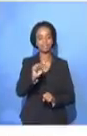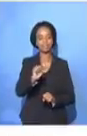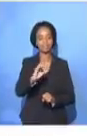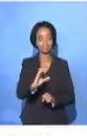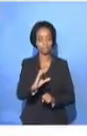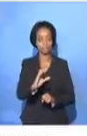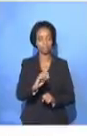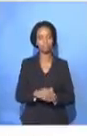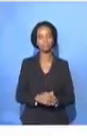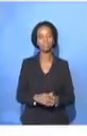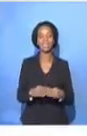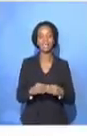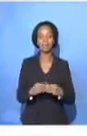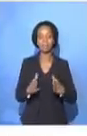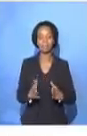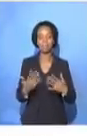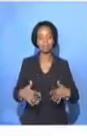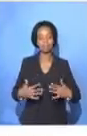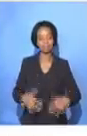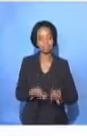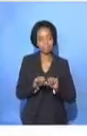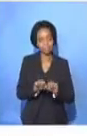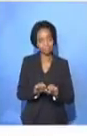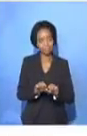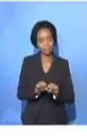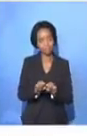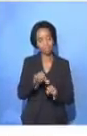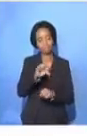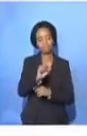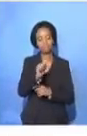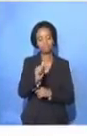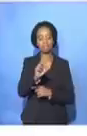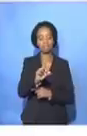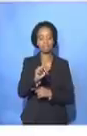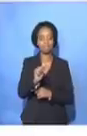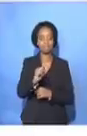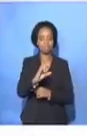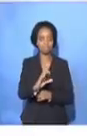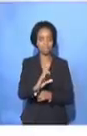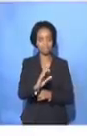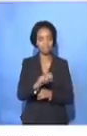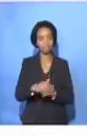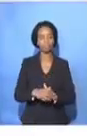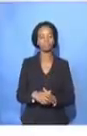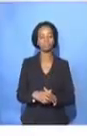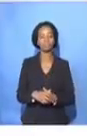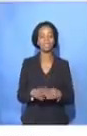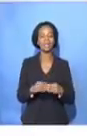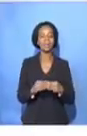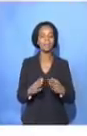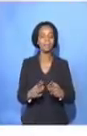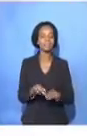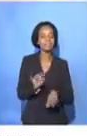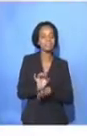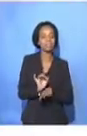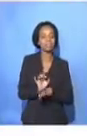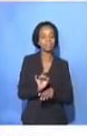distinguished members of the SADC organ troika, members of the SADC Electoral Advisory Council,